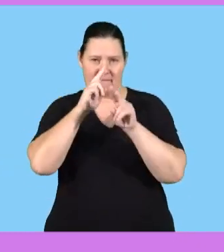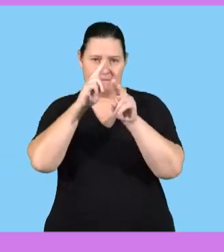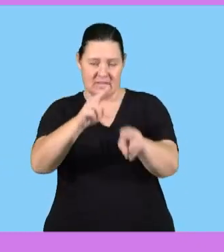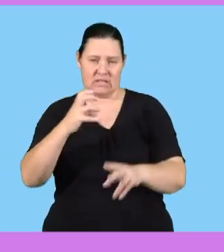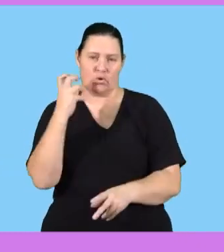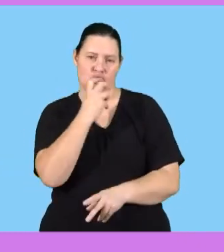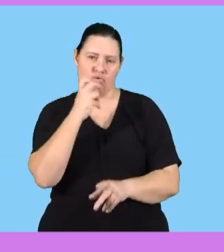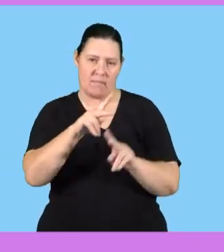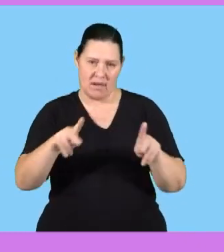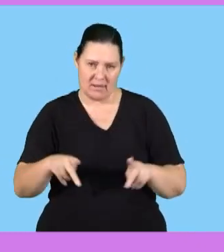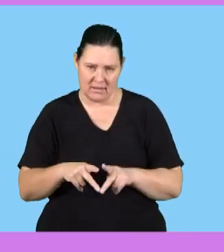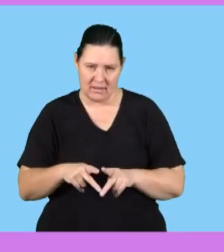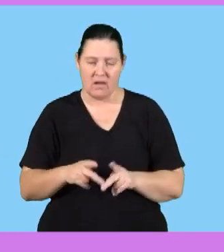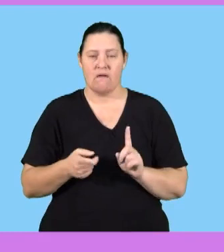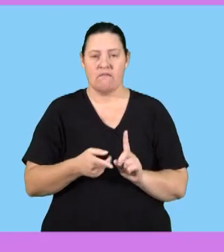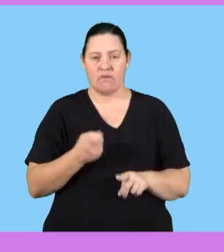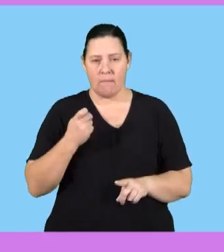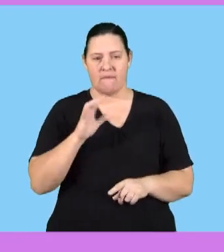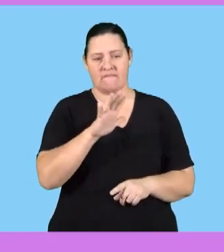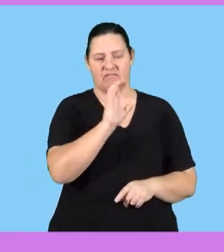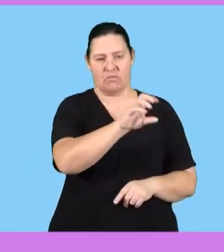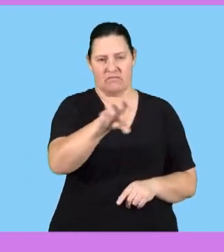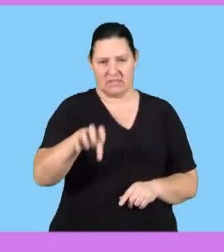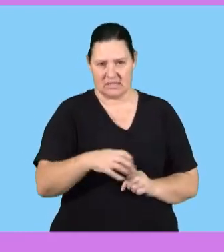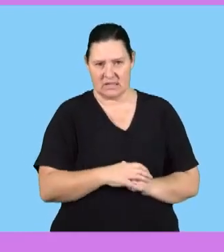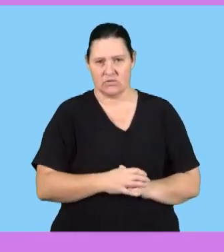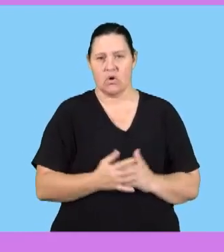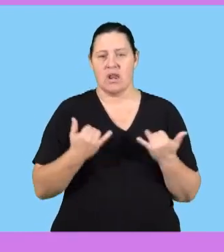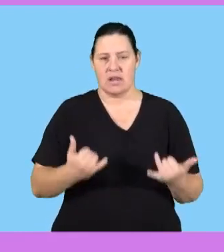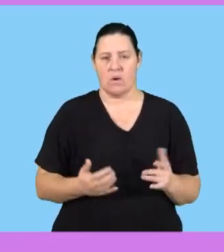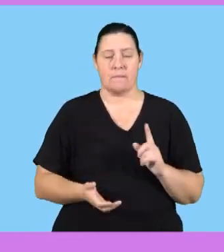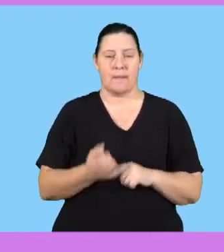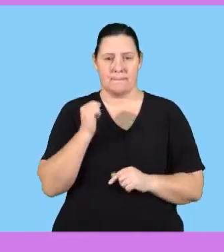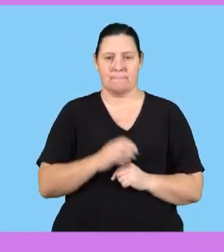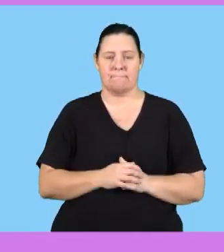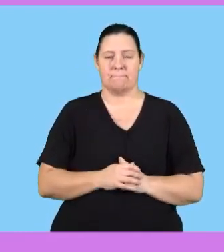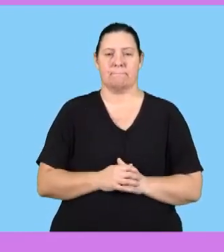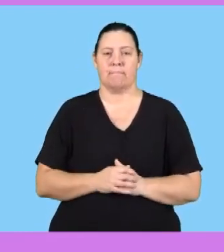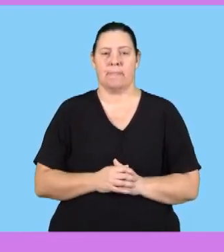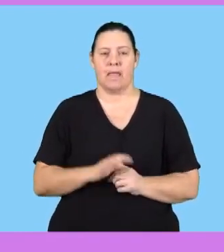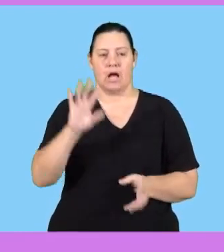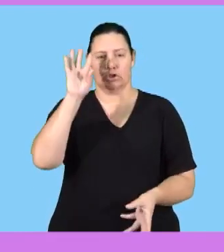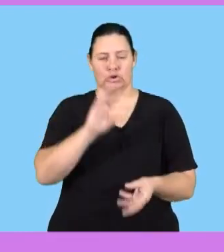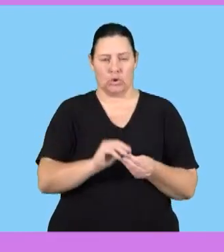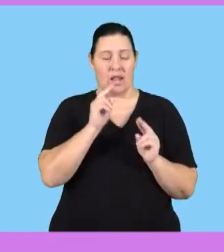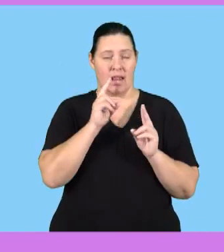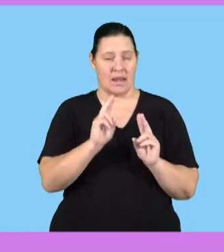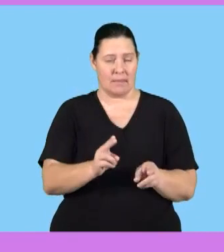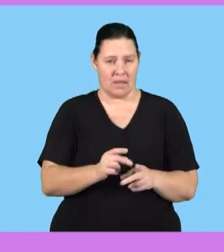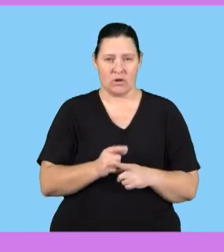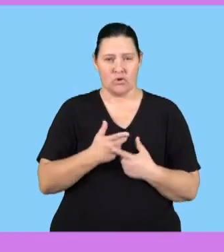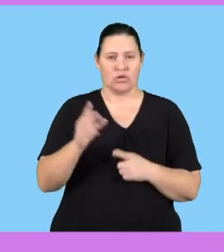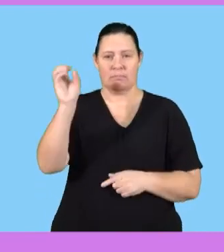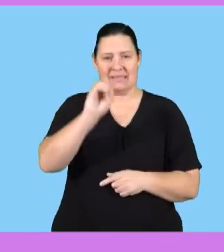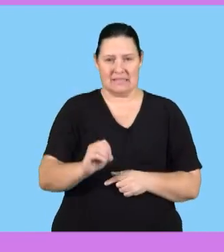1,659,793 people visited the Kruger National Park from these 5 provinces. So now let's find. It should be a total number of